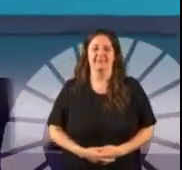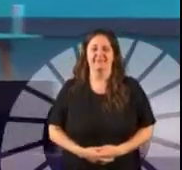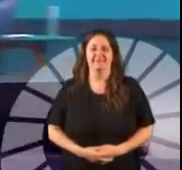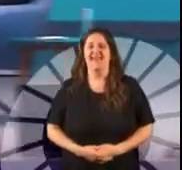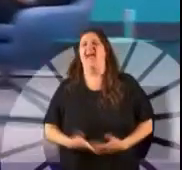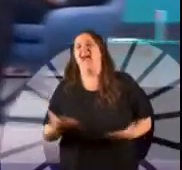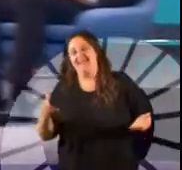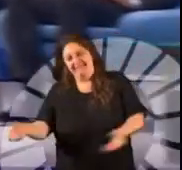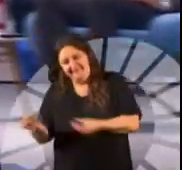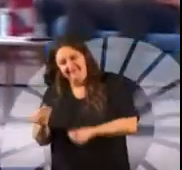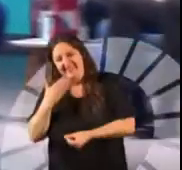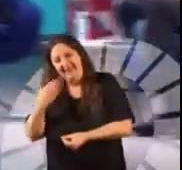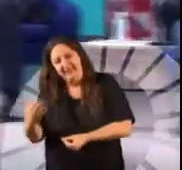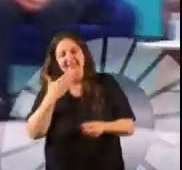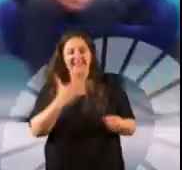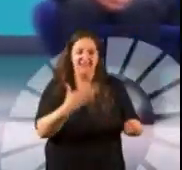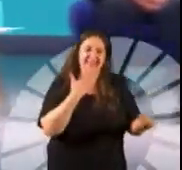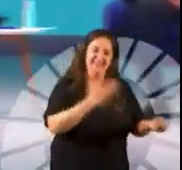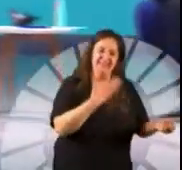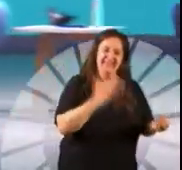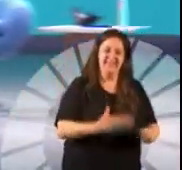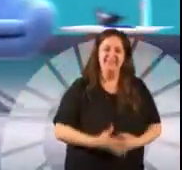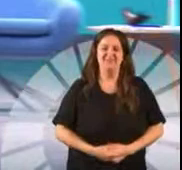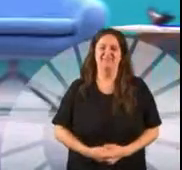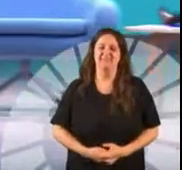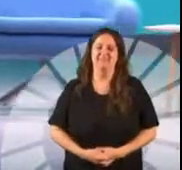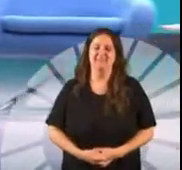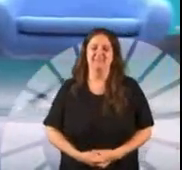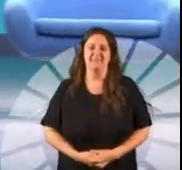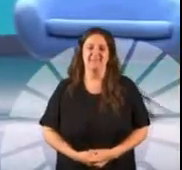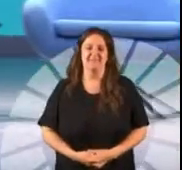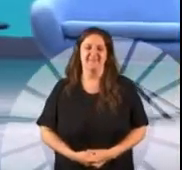I negotiated one for you.